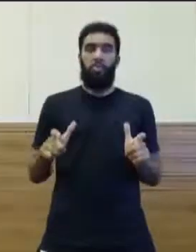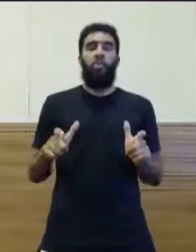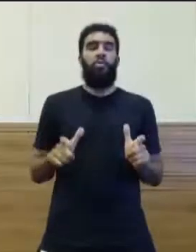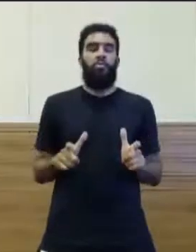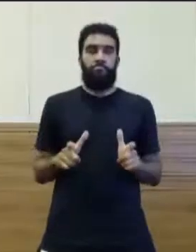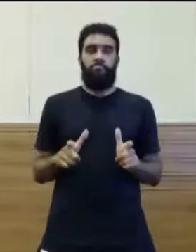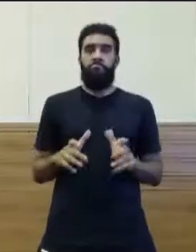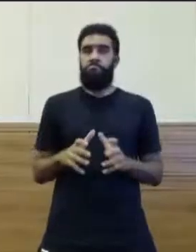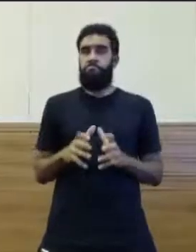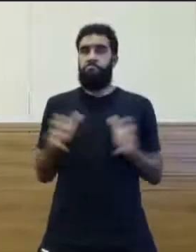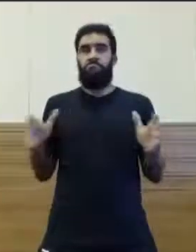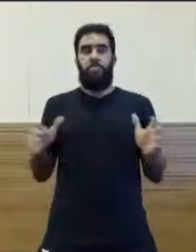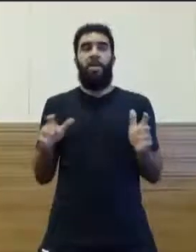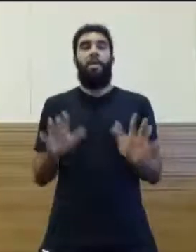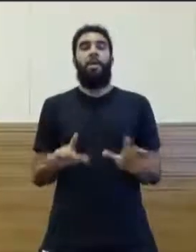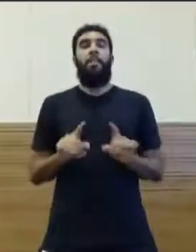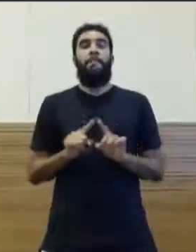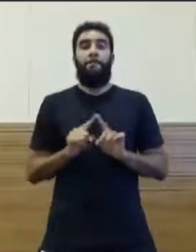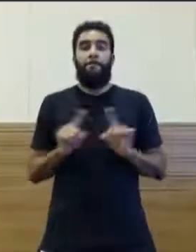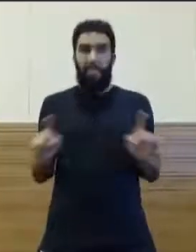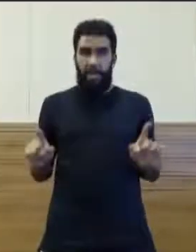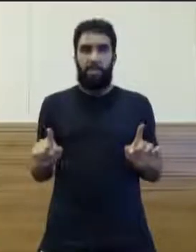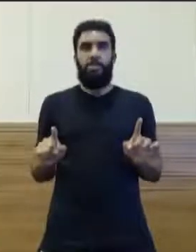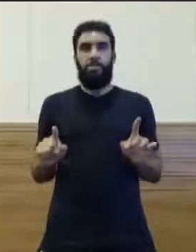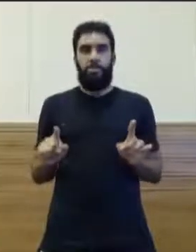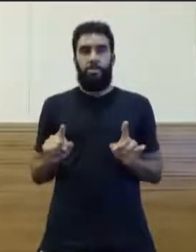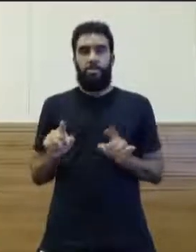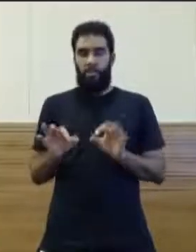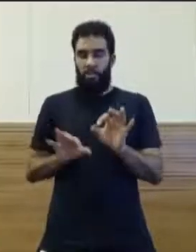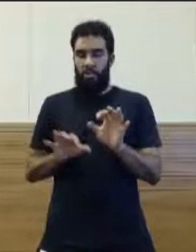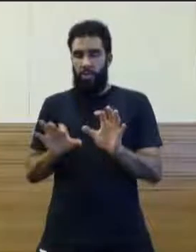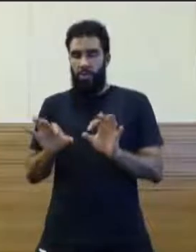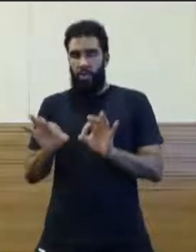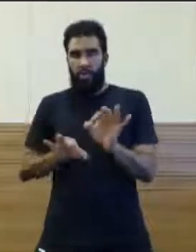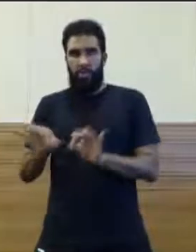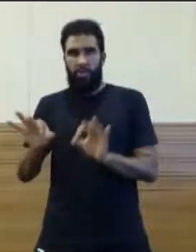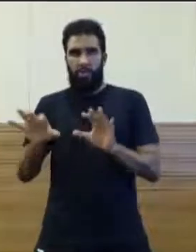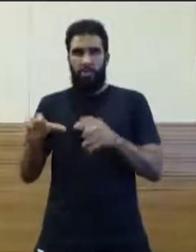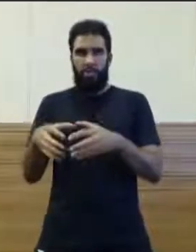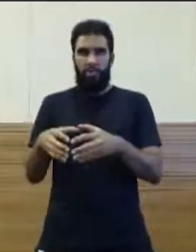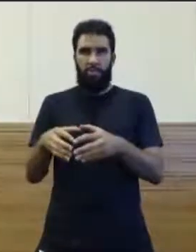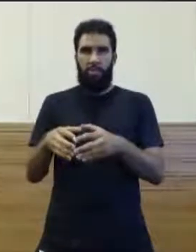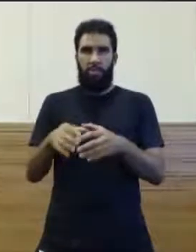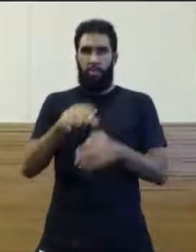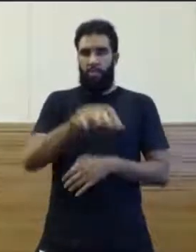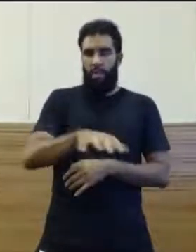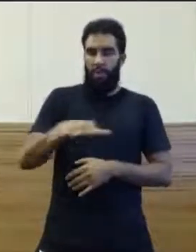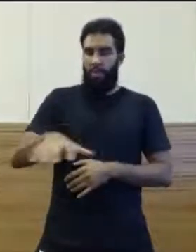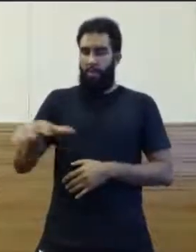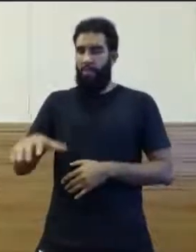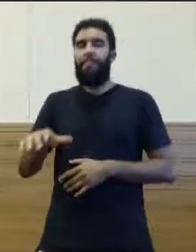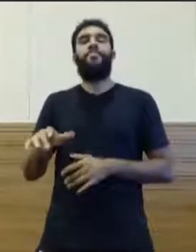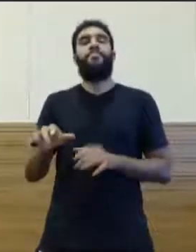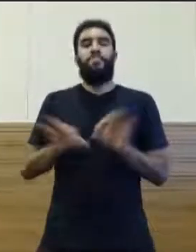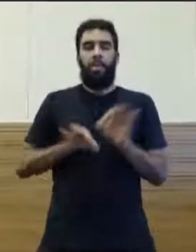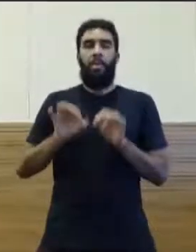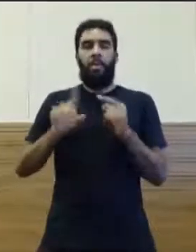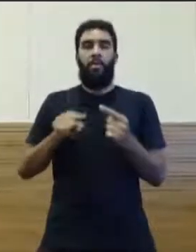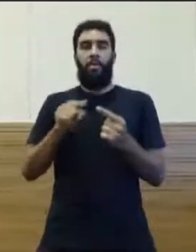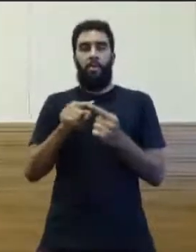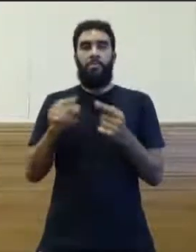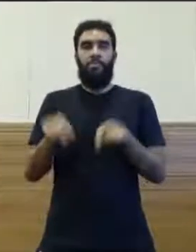civil society. It was very ample, but once this group was set, we defined